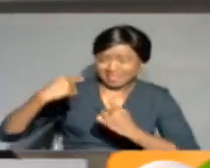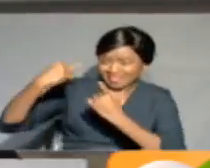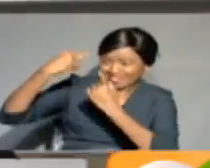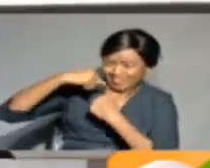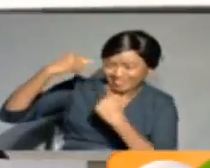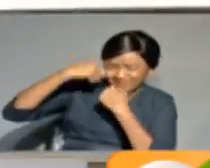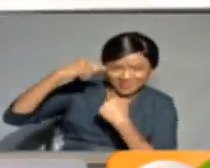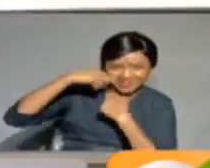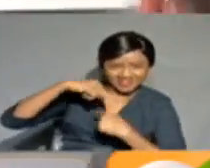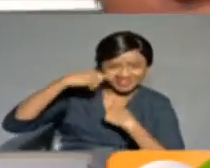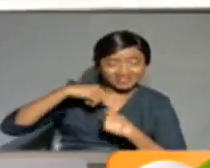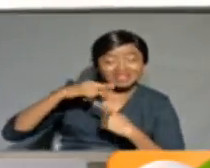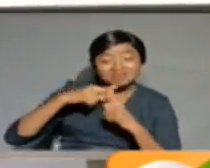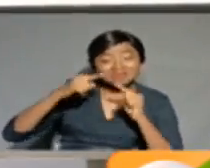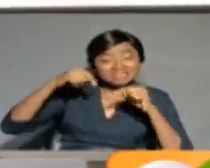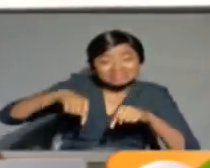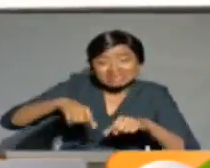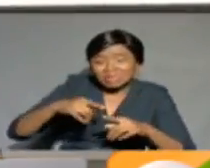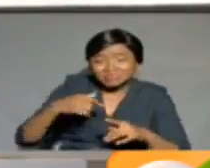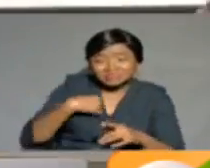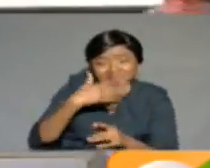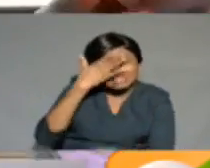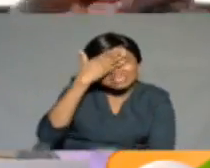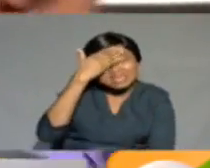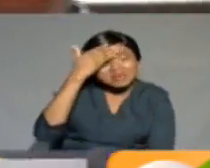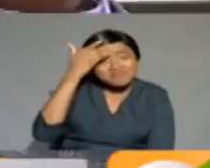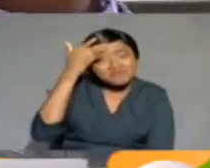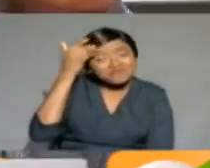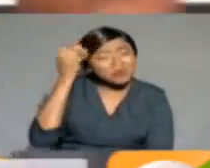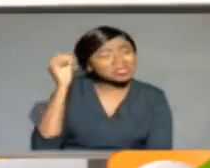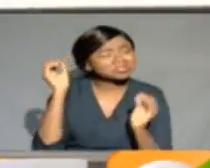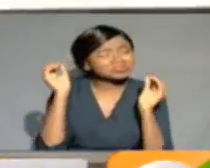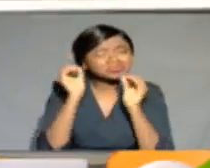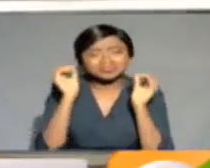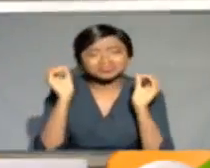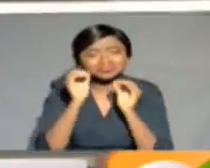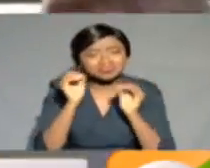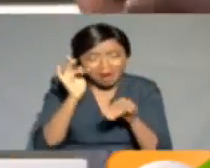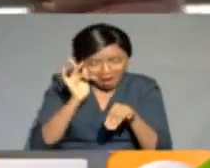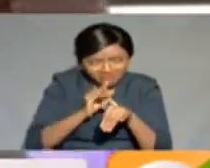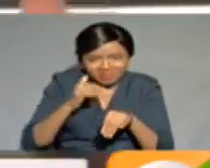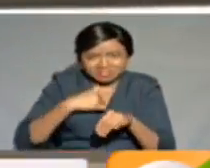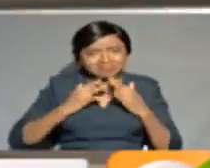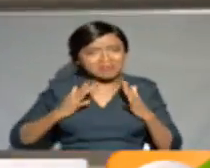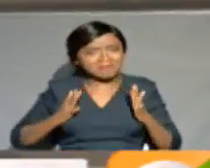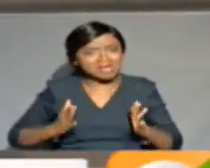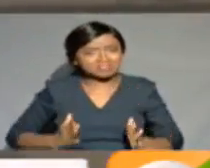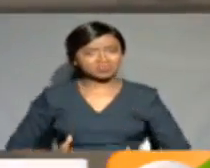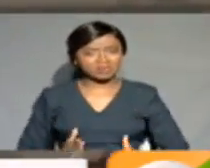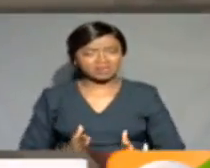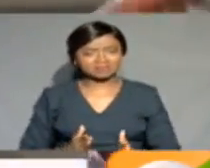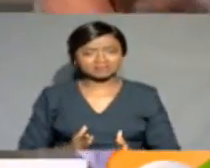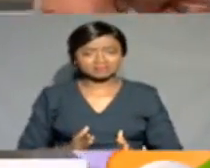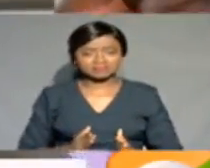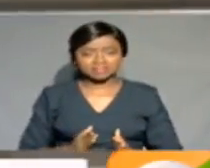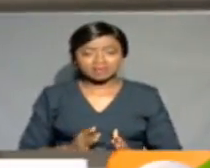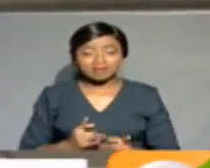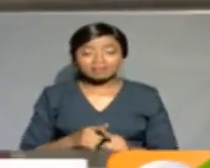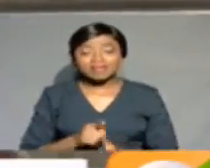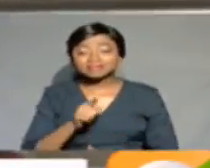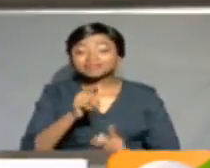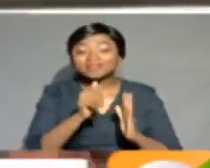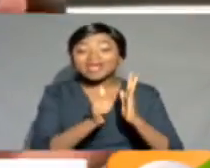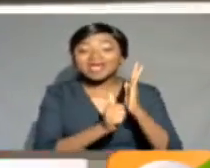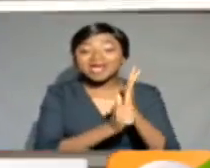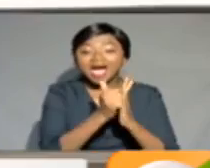that particular event actually hurt me in person. But the question is to me, in that Education